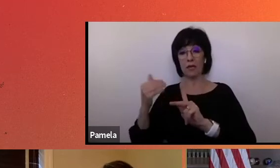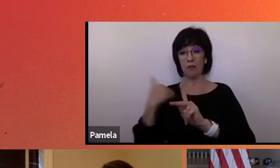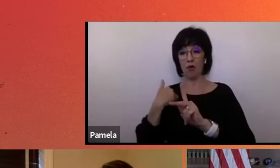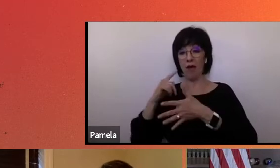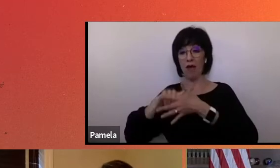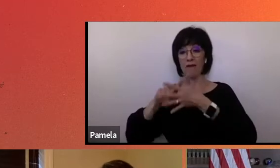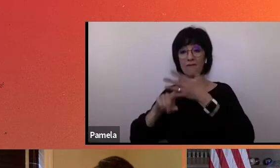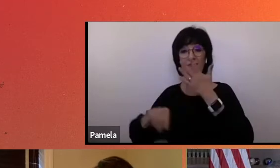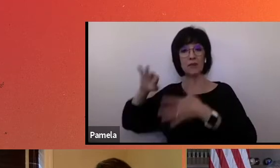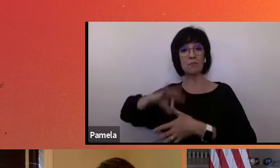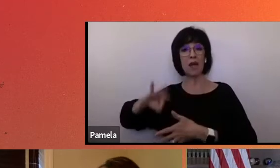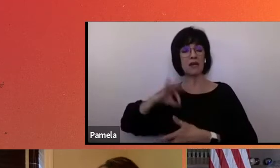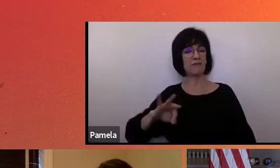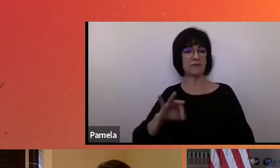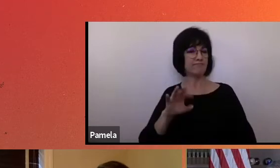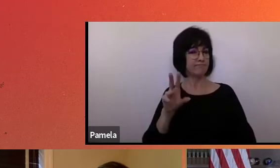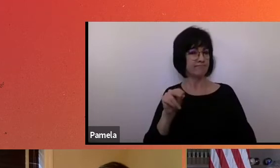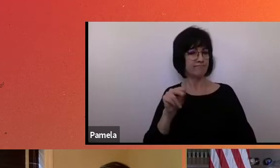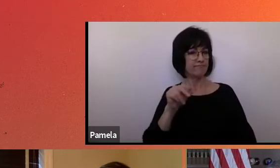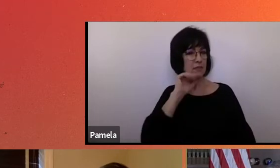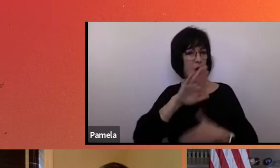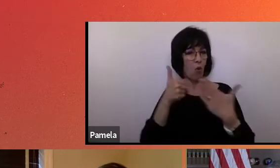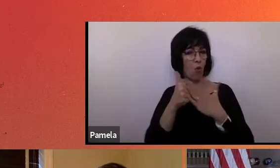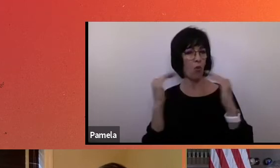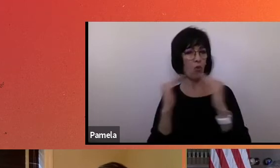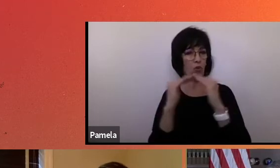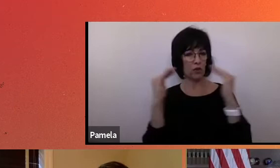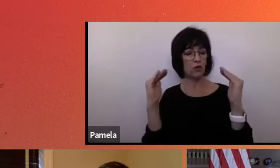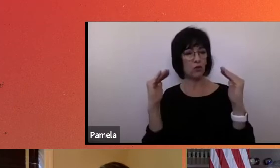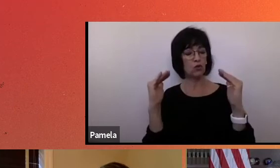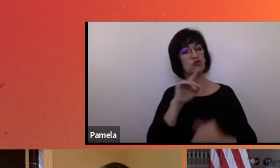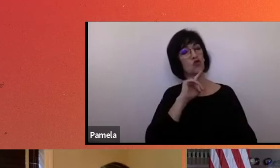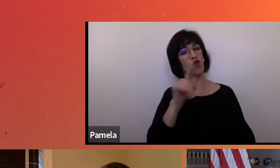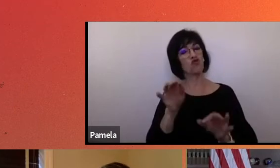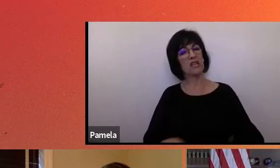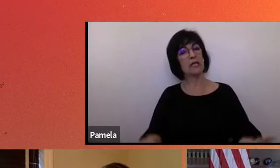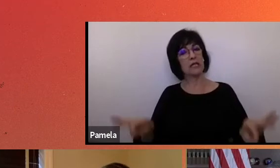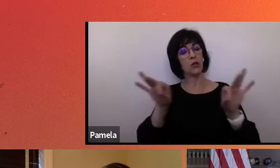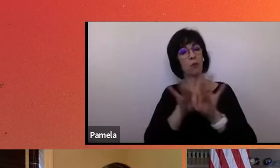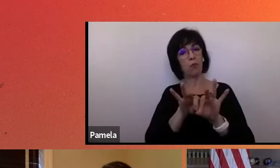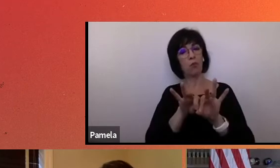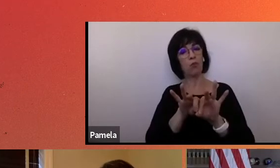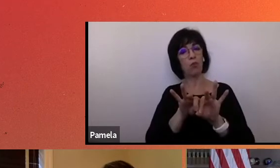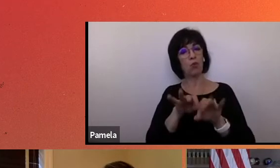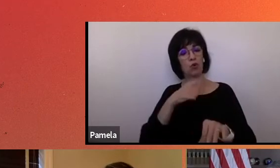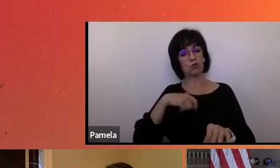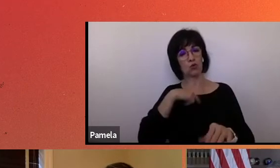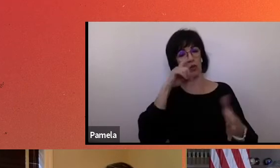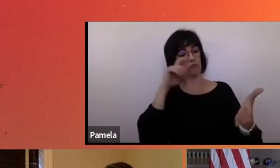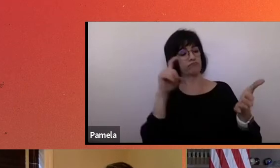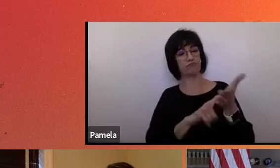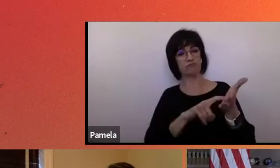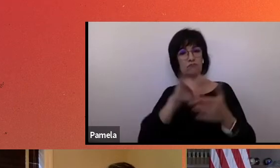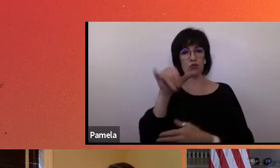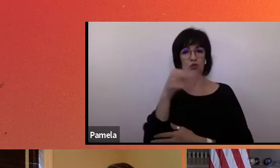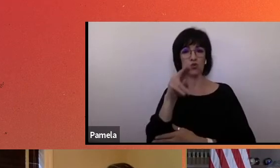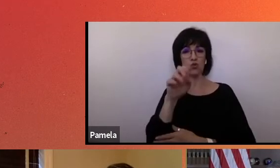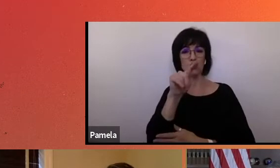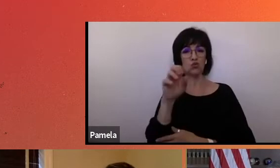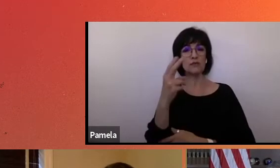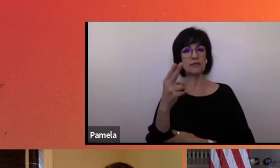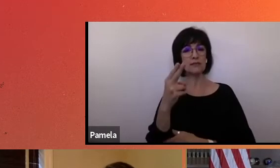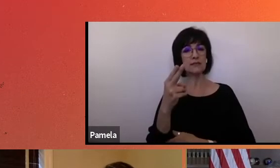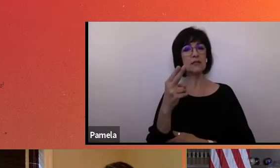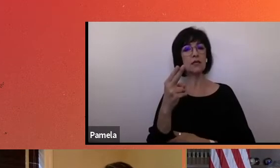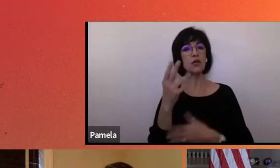it's important for us going forward to consider how Juneteenth can stimulate an understanding of,